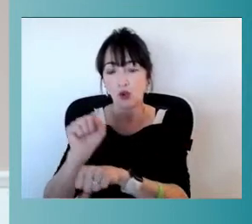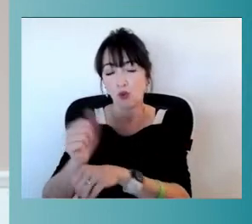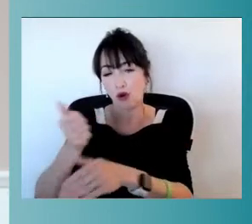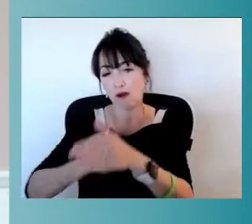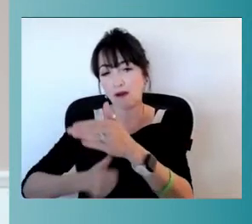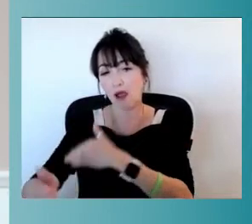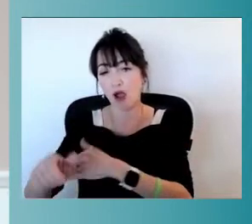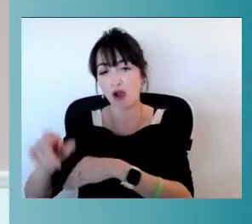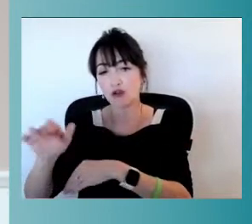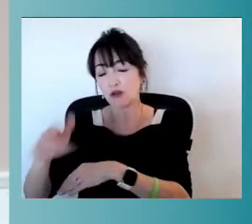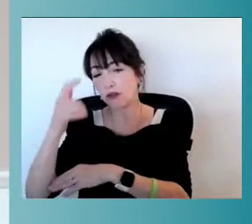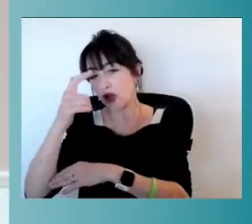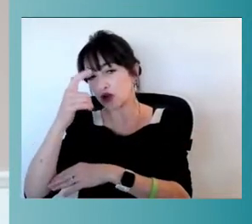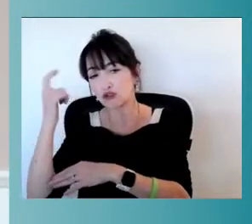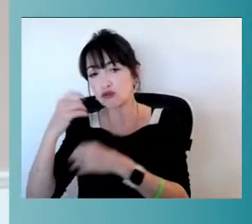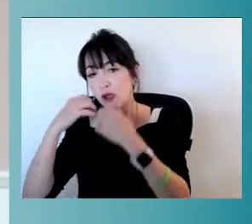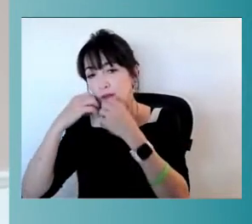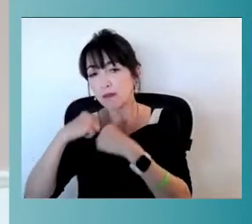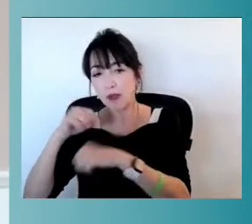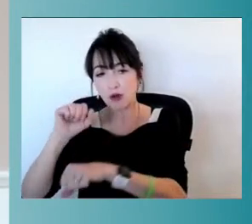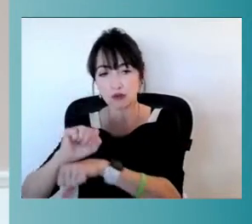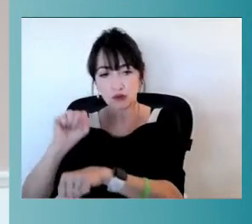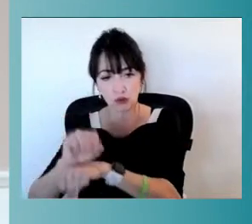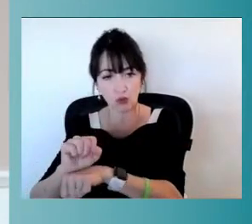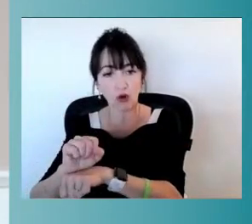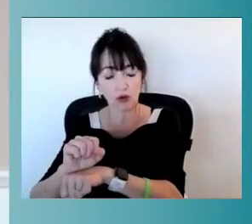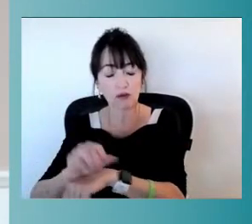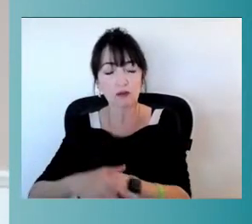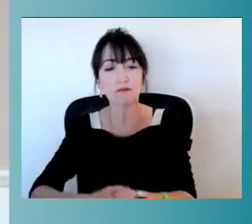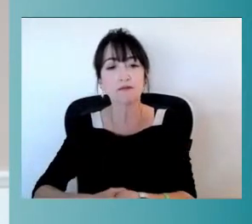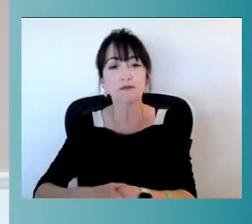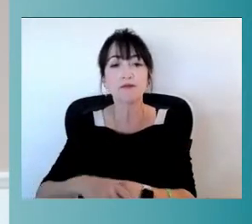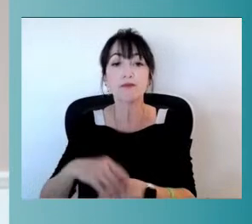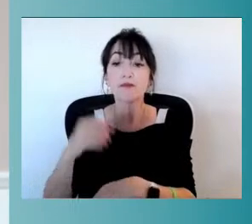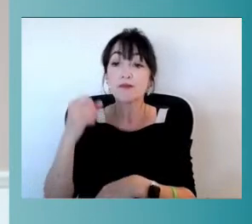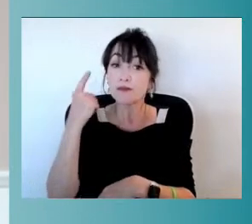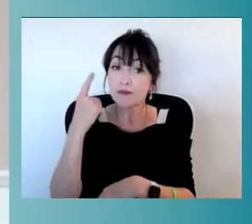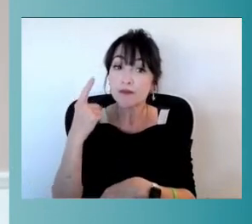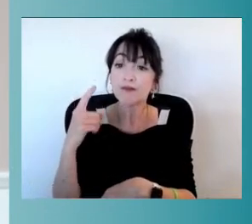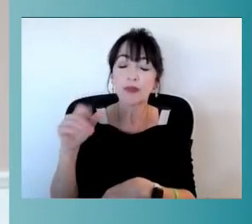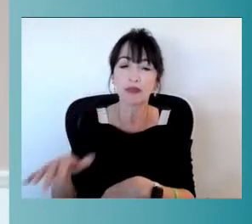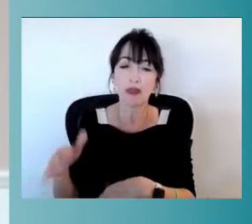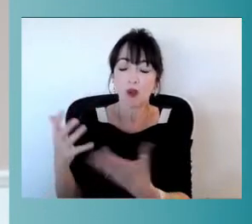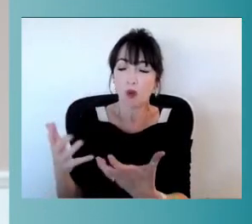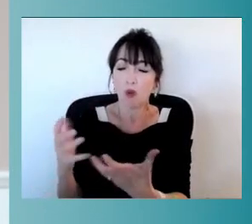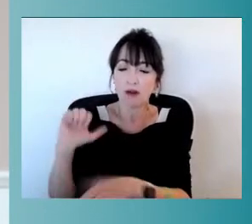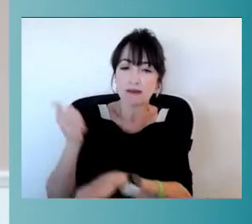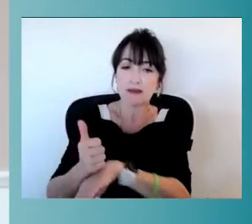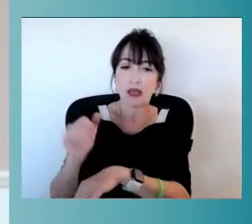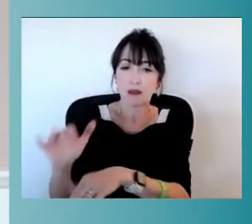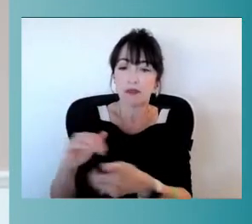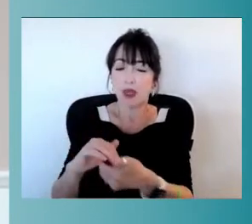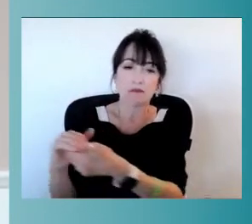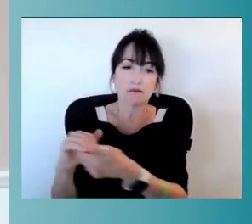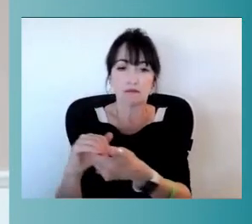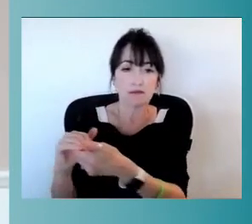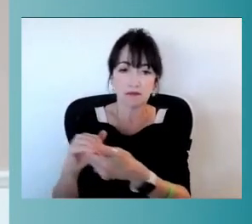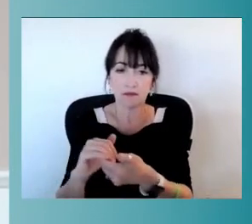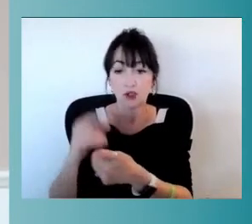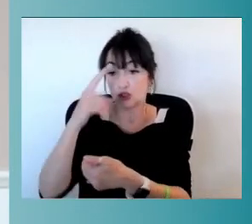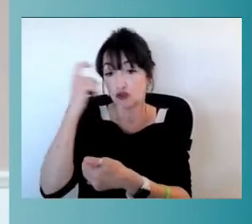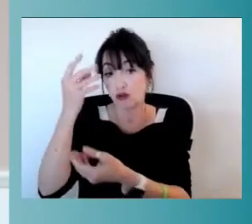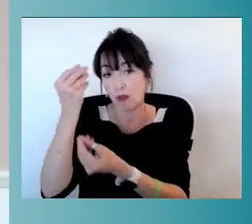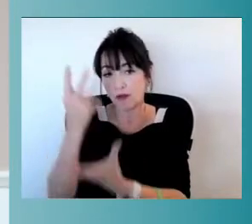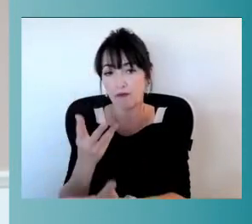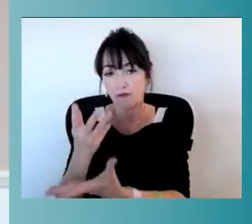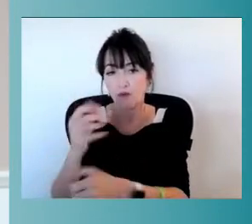We enabled employers and institutions of higher education to cultivate a trauma-informed workforce, and we thank our